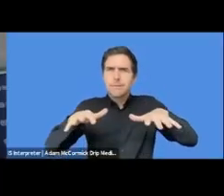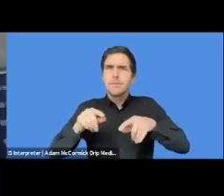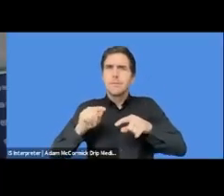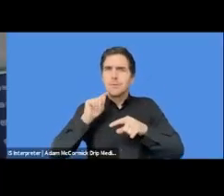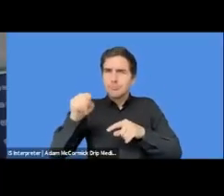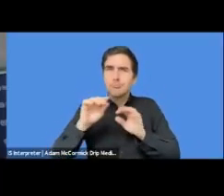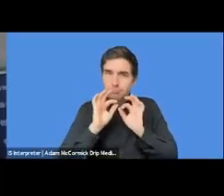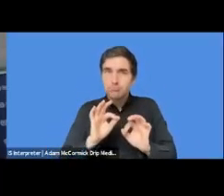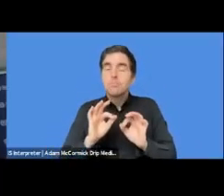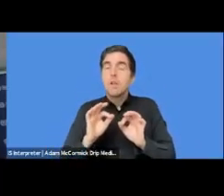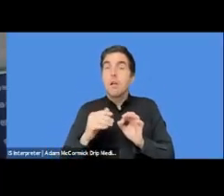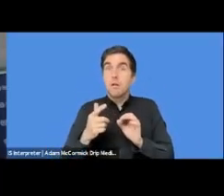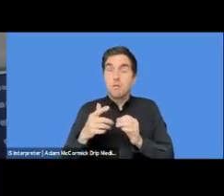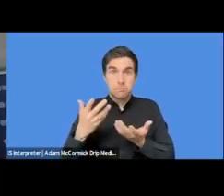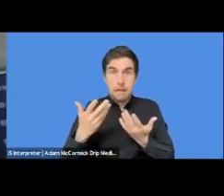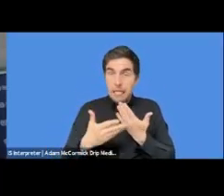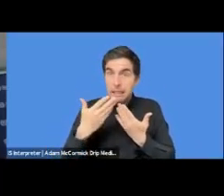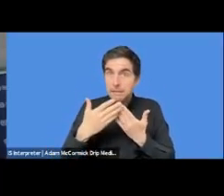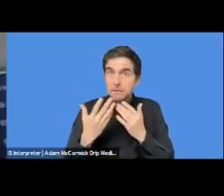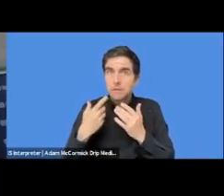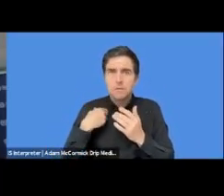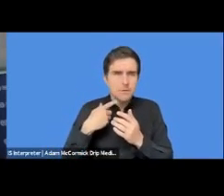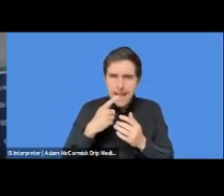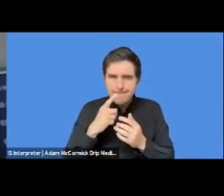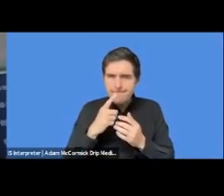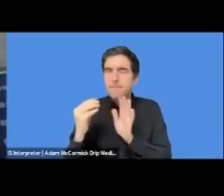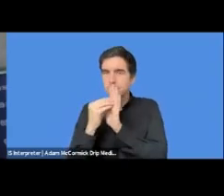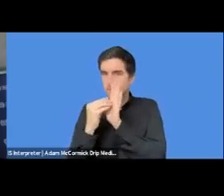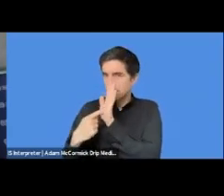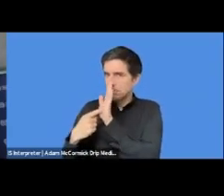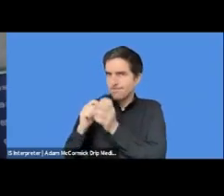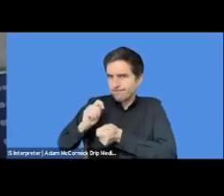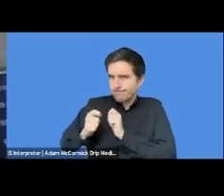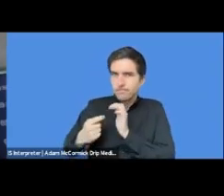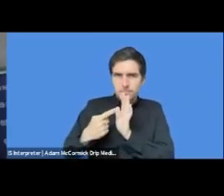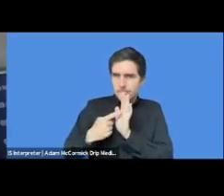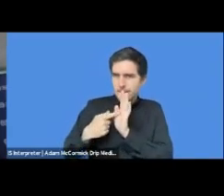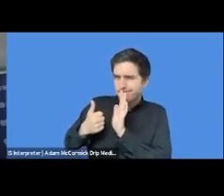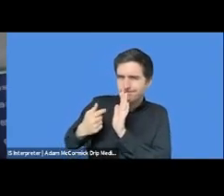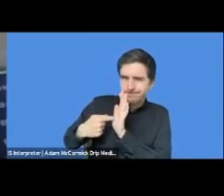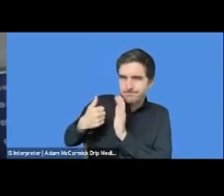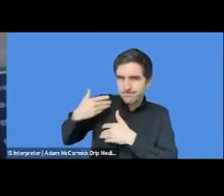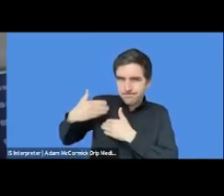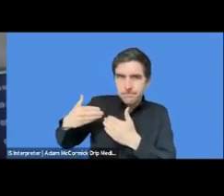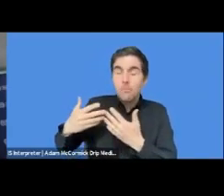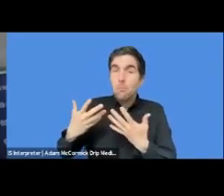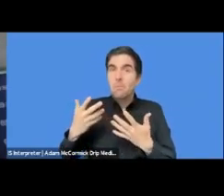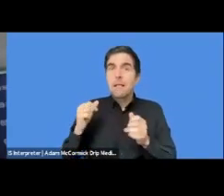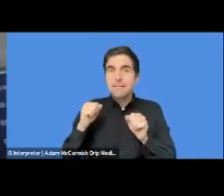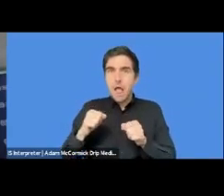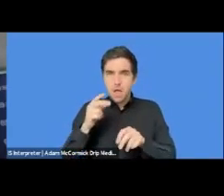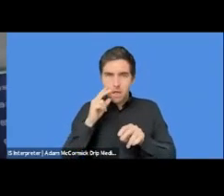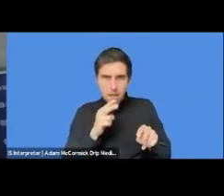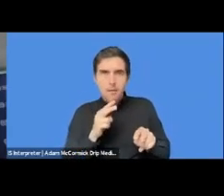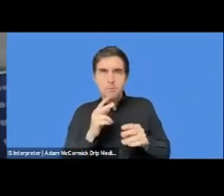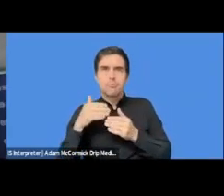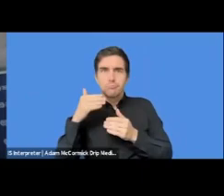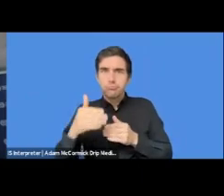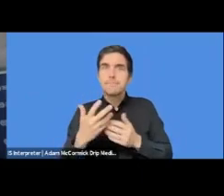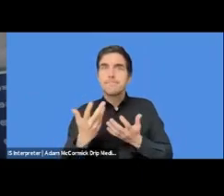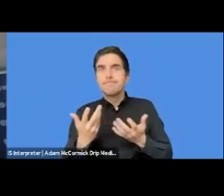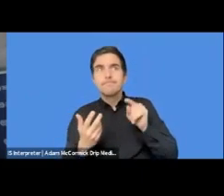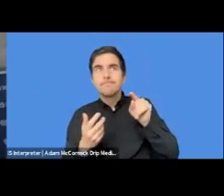recommendations so that they go where the services are not being provided. Okay, next slide.